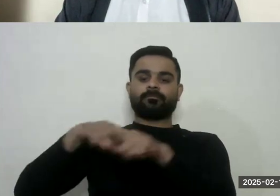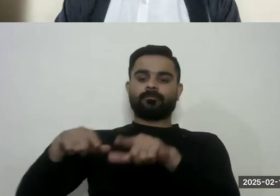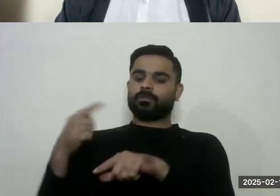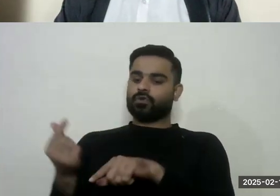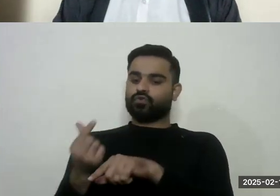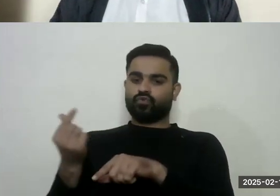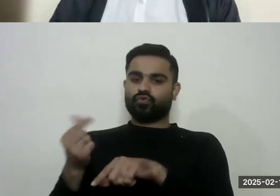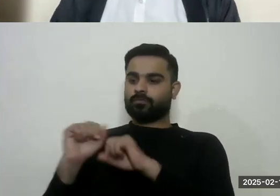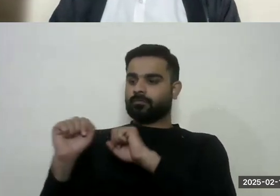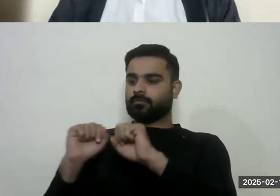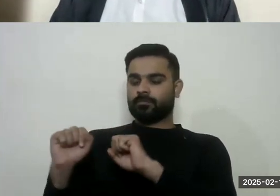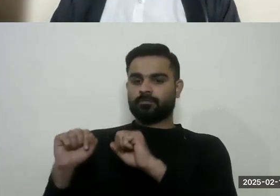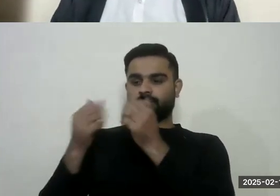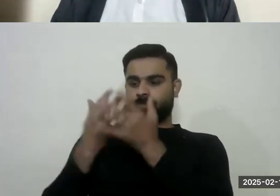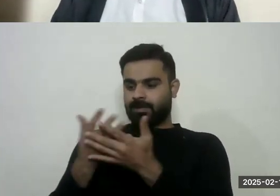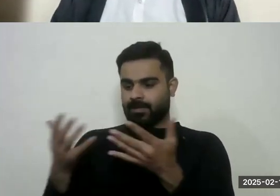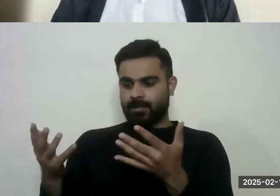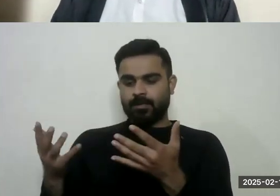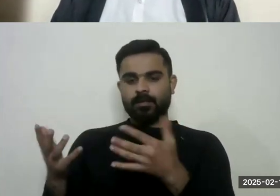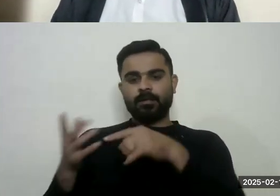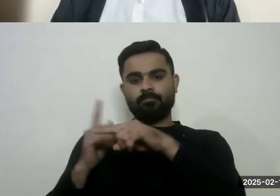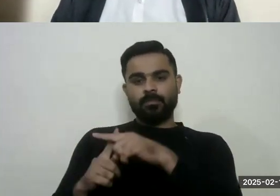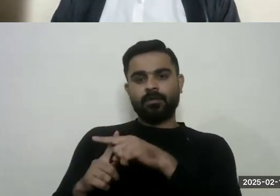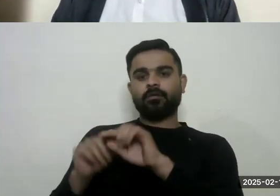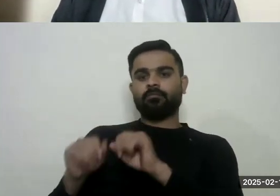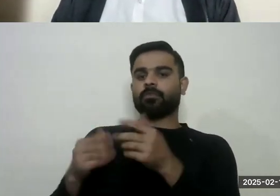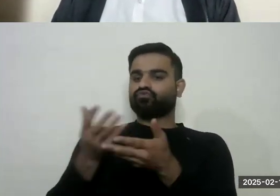use their own resources, to have